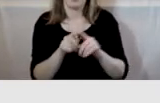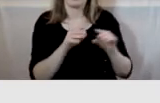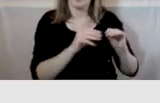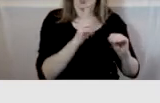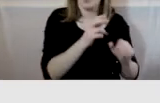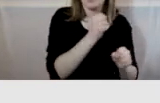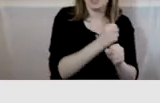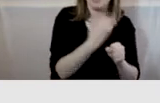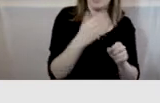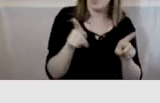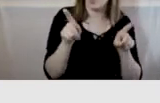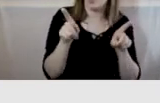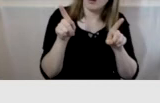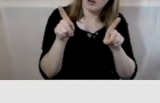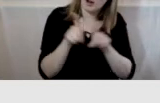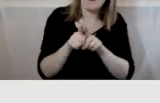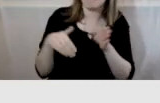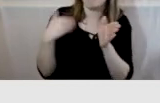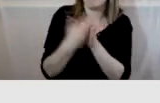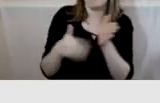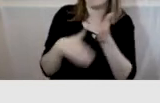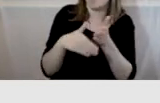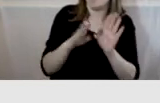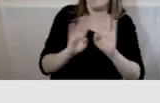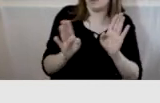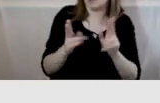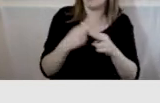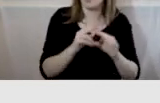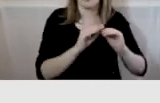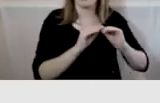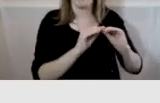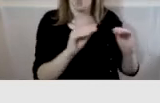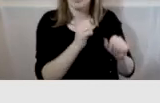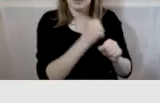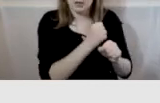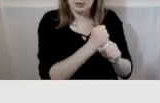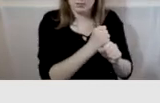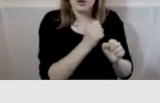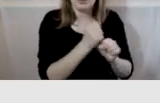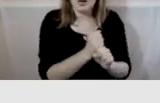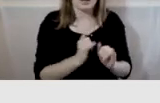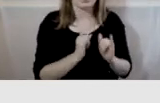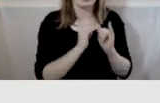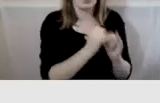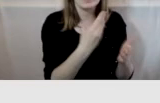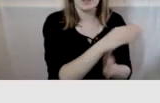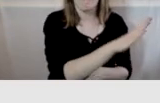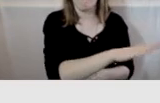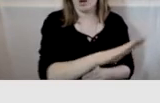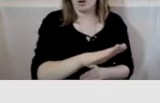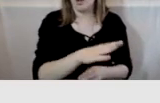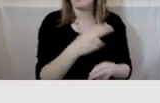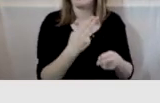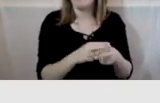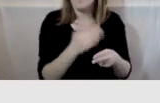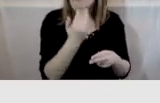pedagogams, kurie įgyvendina jas, pritaikydamos savo mokiniams. Va čia ir turime